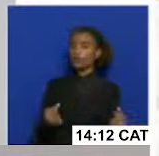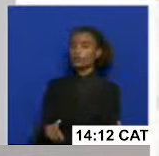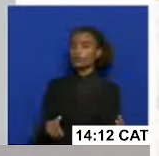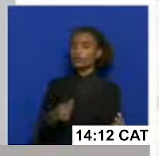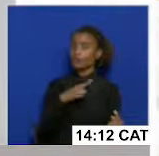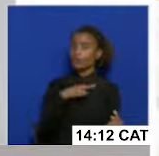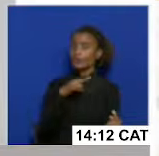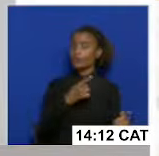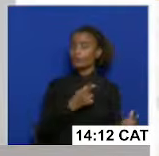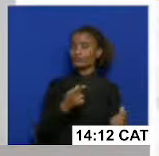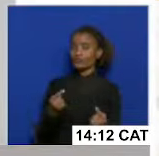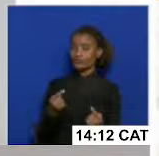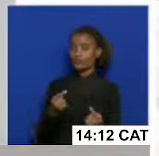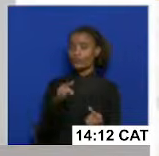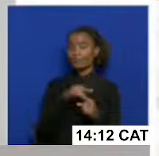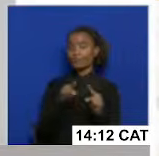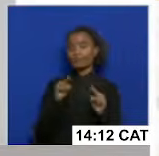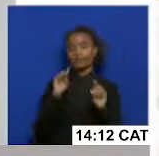information.